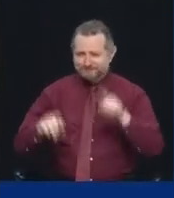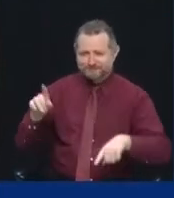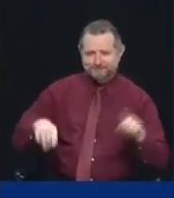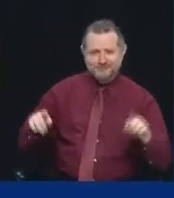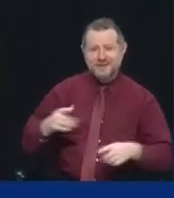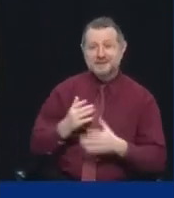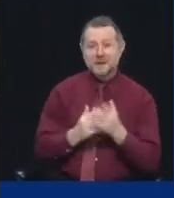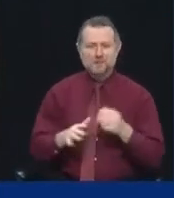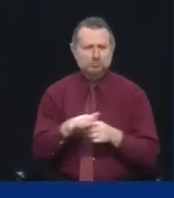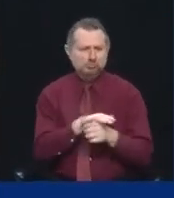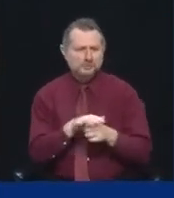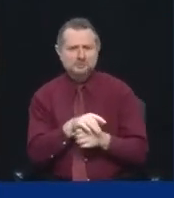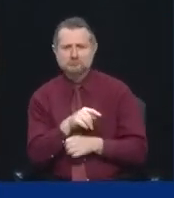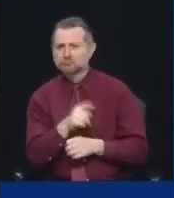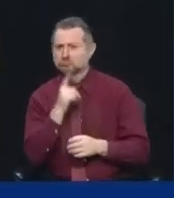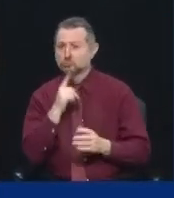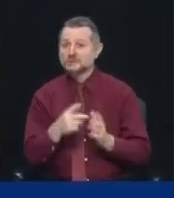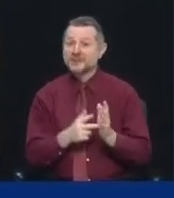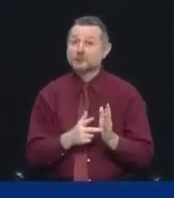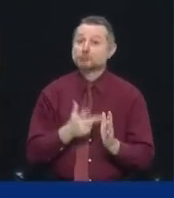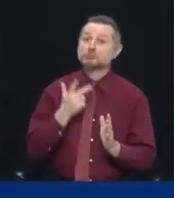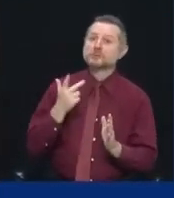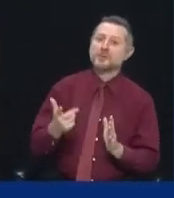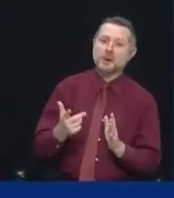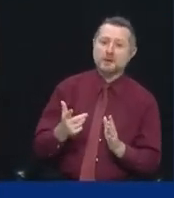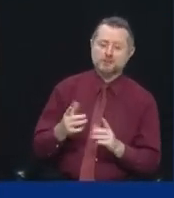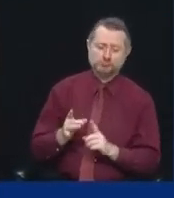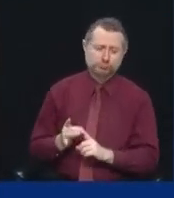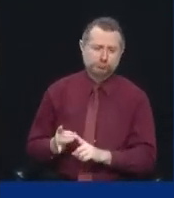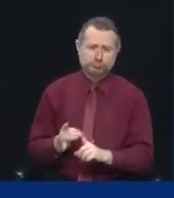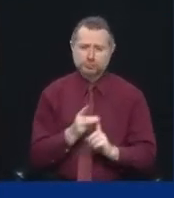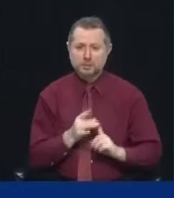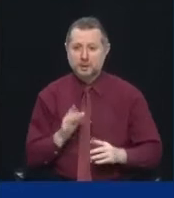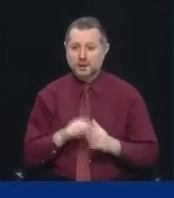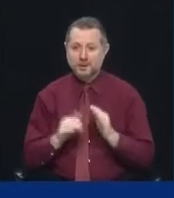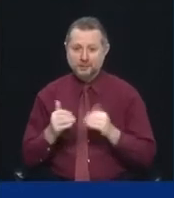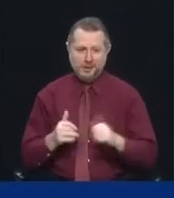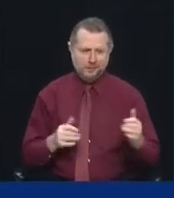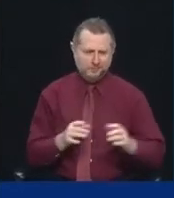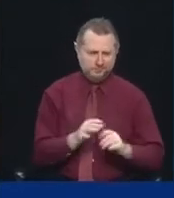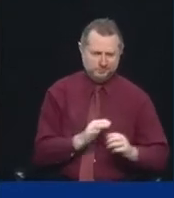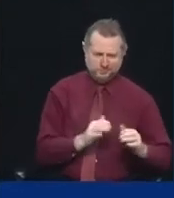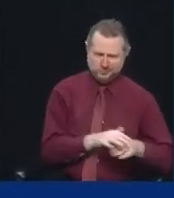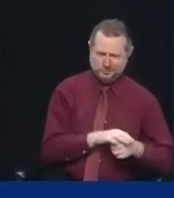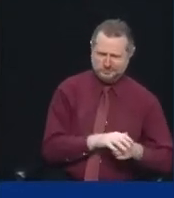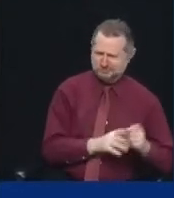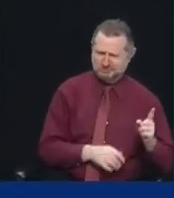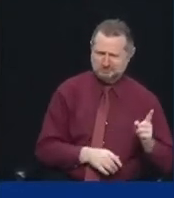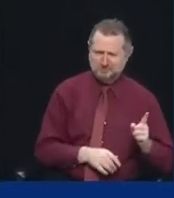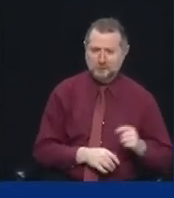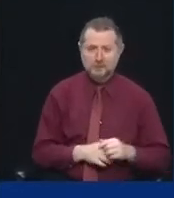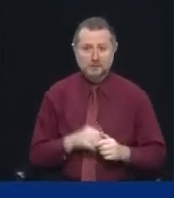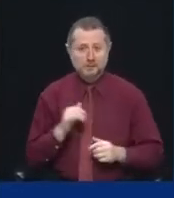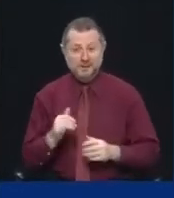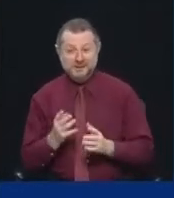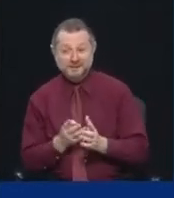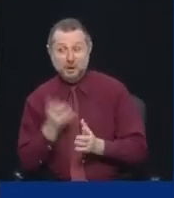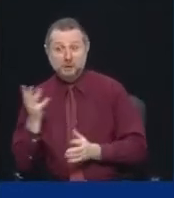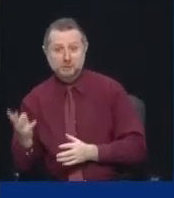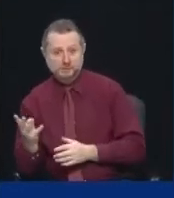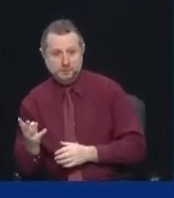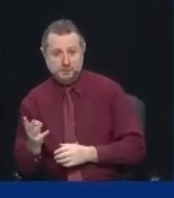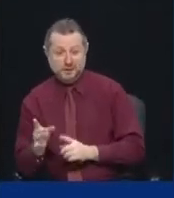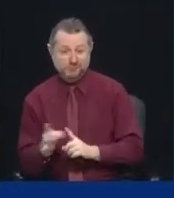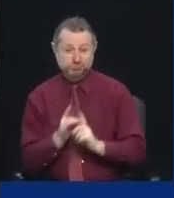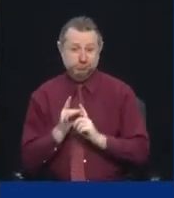are three times the positivity rate of other regions. Four times the positivity rate